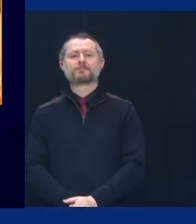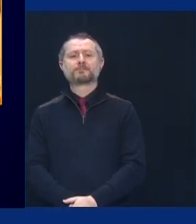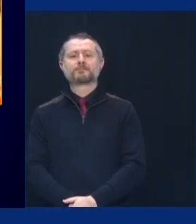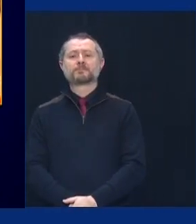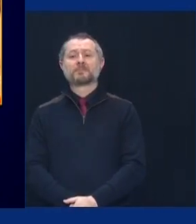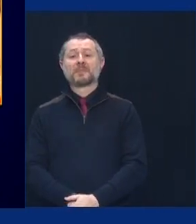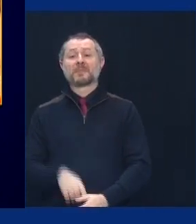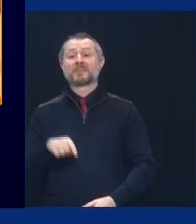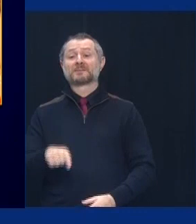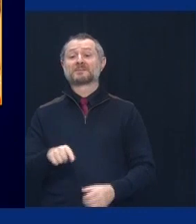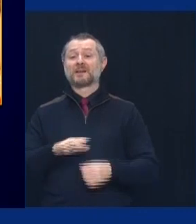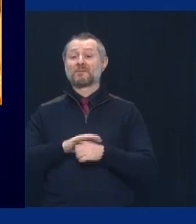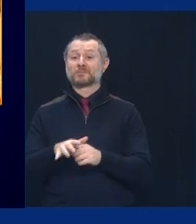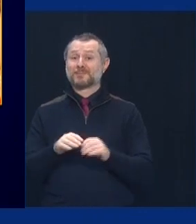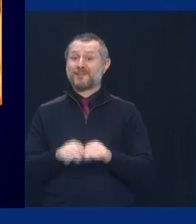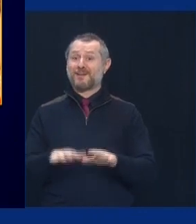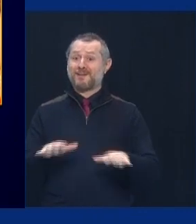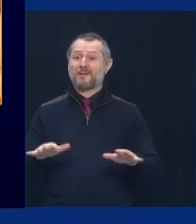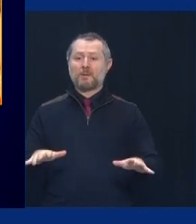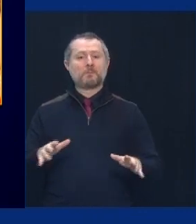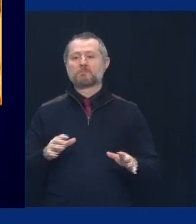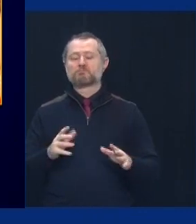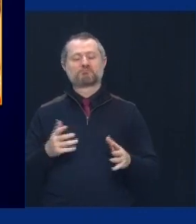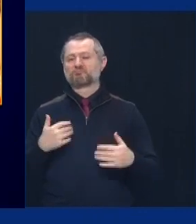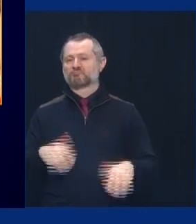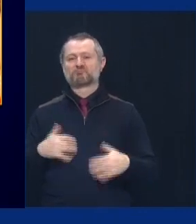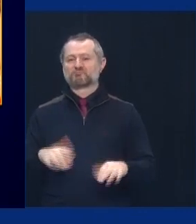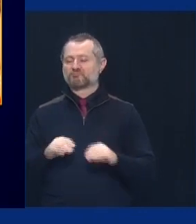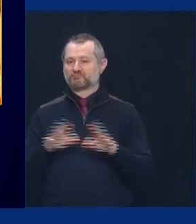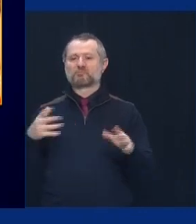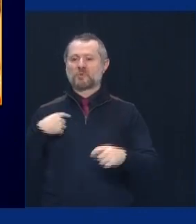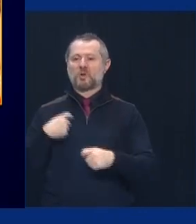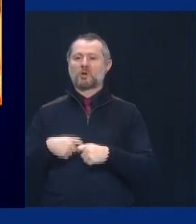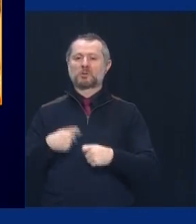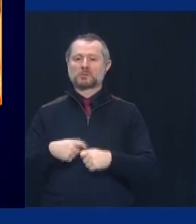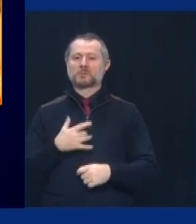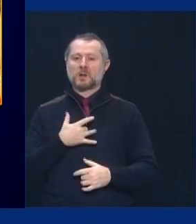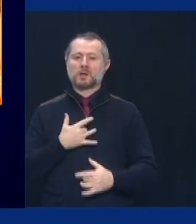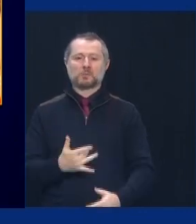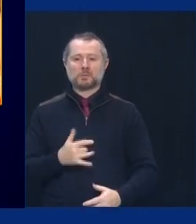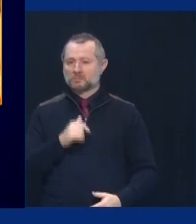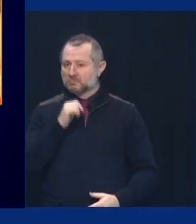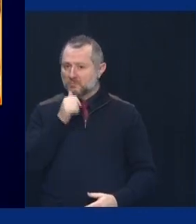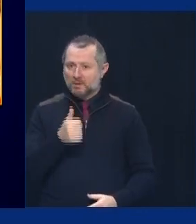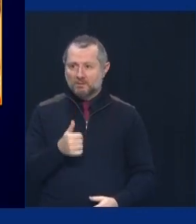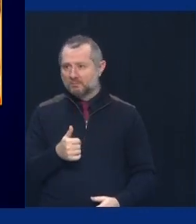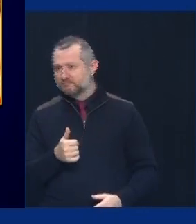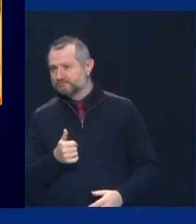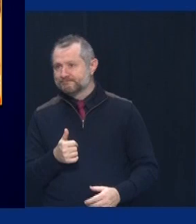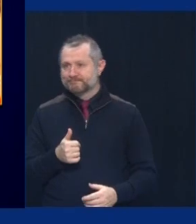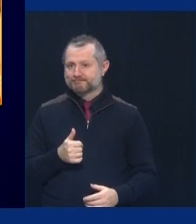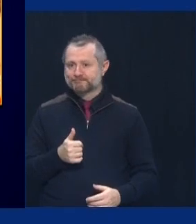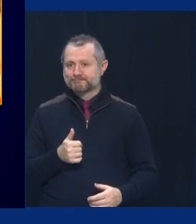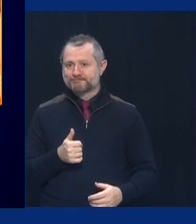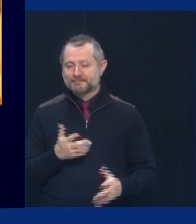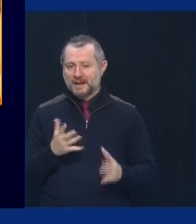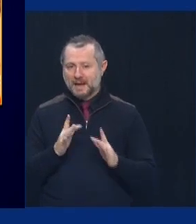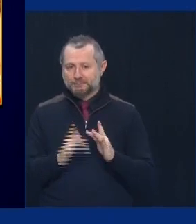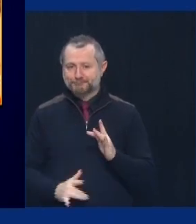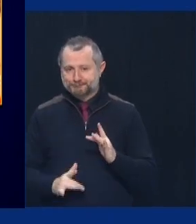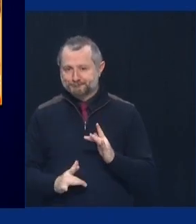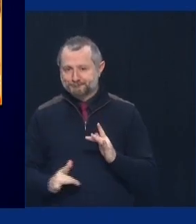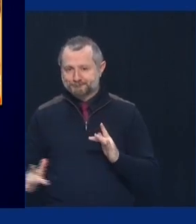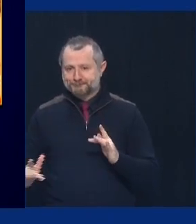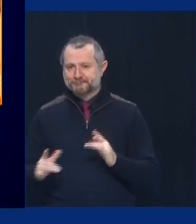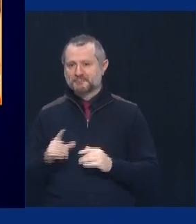pandemic started, it was clear that Latinos were likely to not be able to go home. They comprised a great share of the